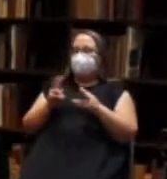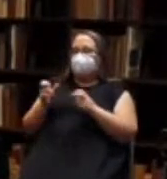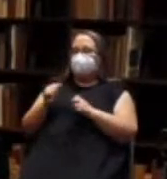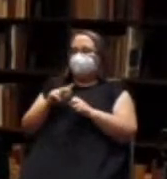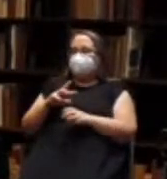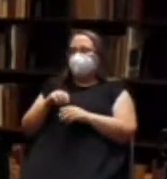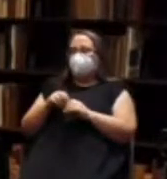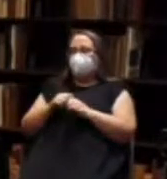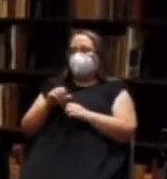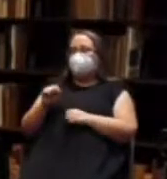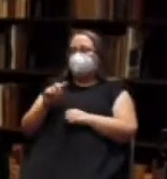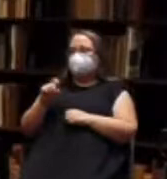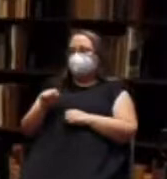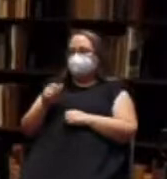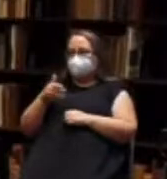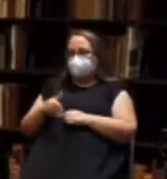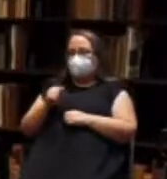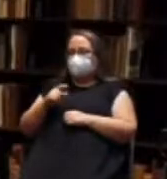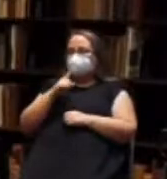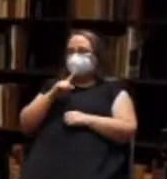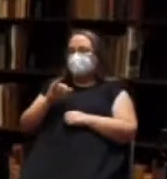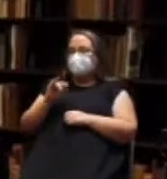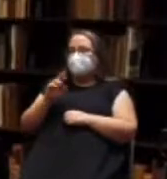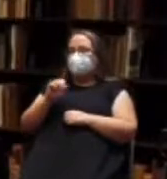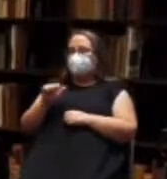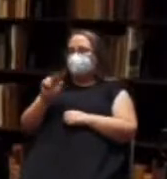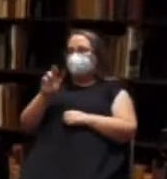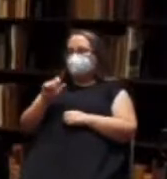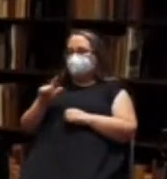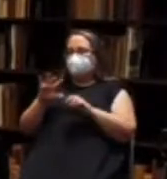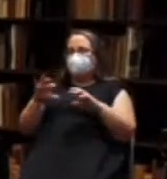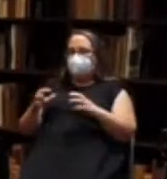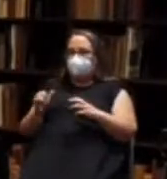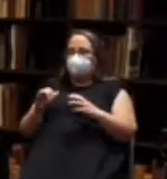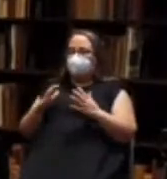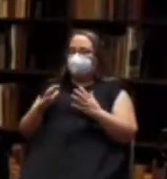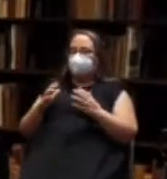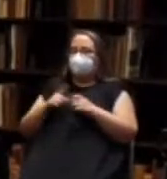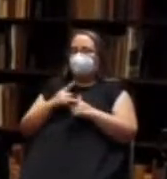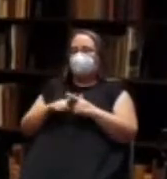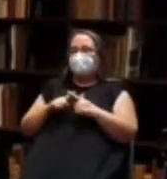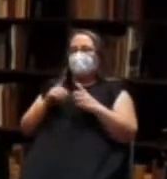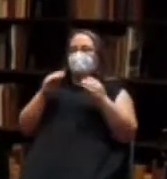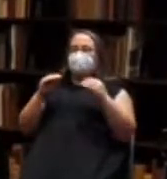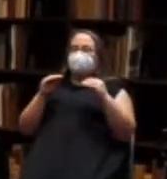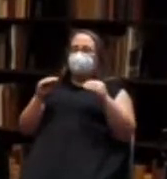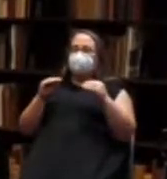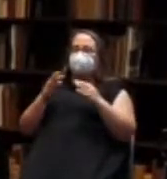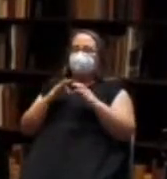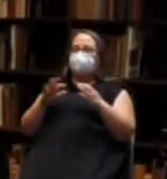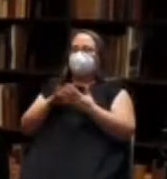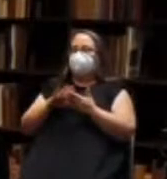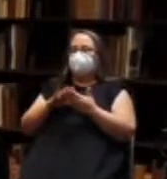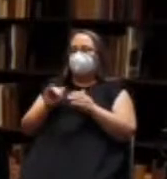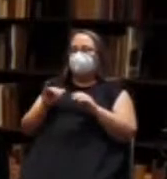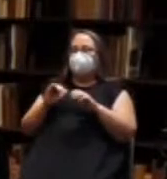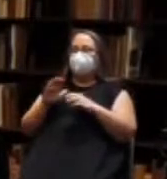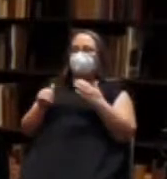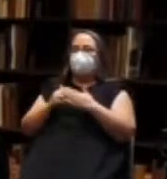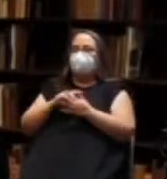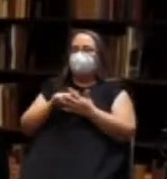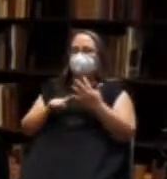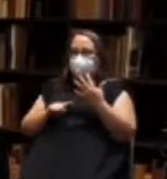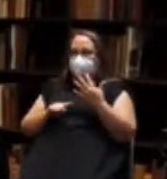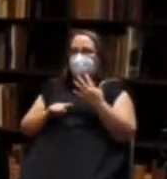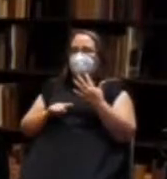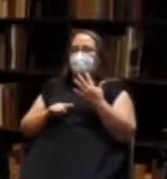gets involved with SDS there. This is an interracial group. They're pretty radical. He begins teaching at a free school. So he's doing all this kind